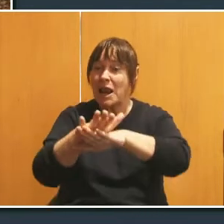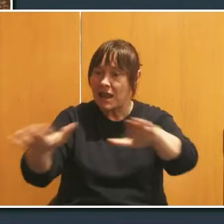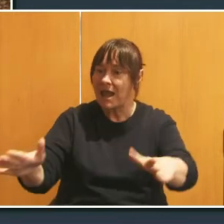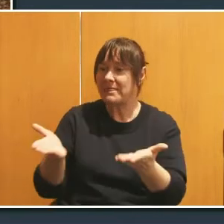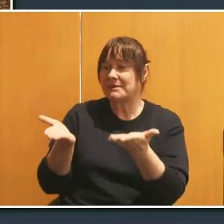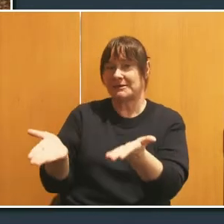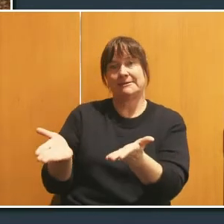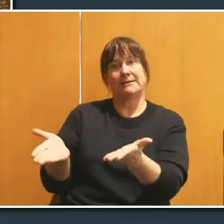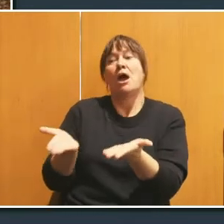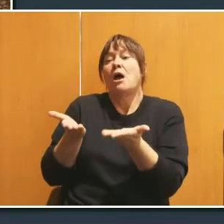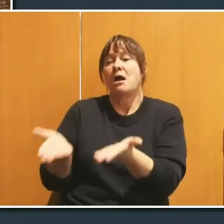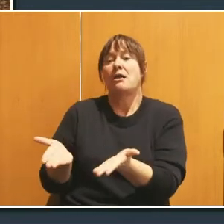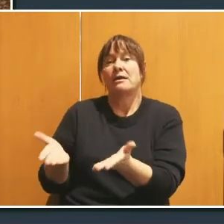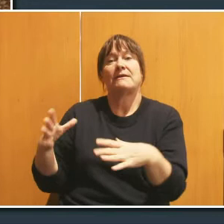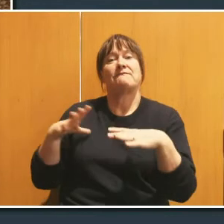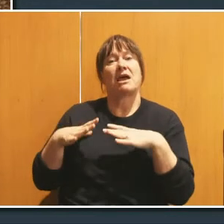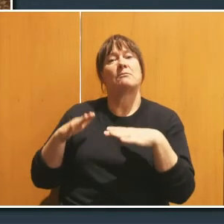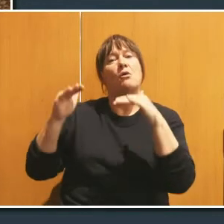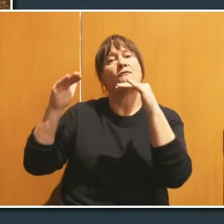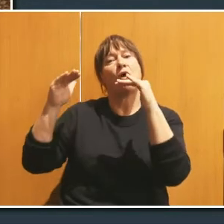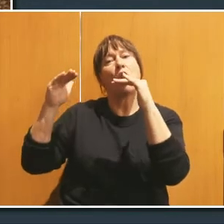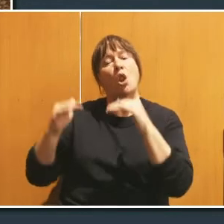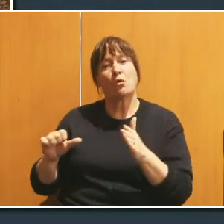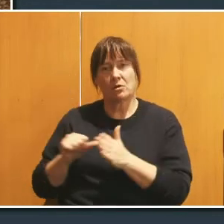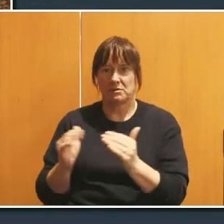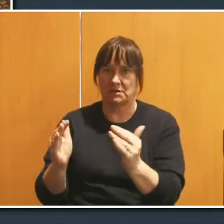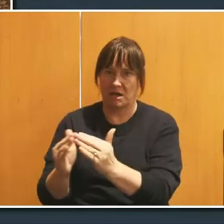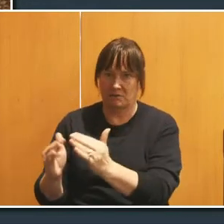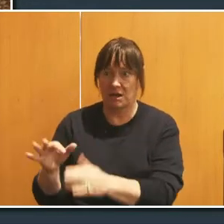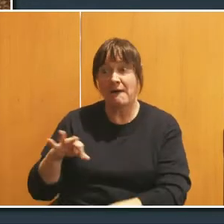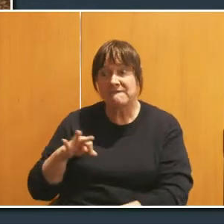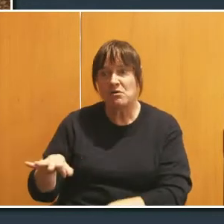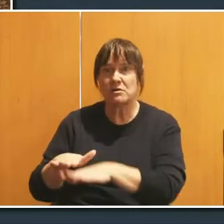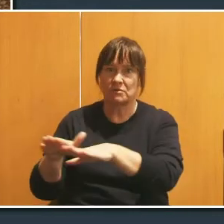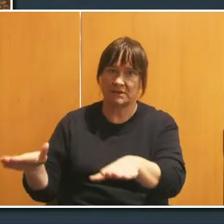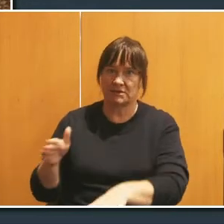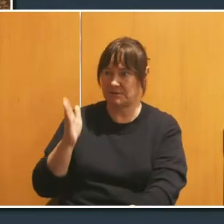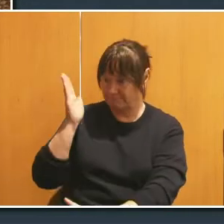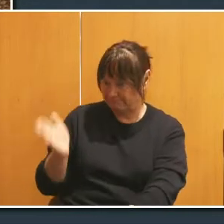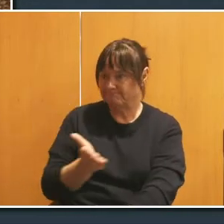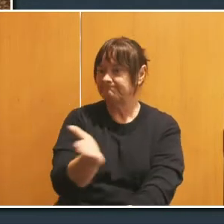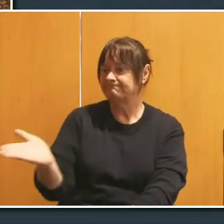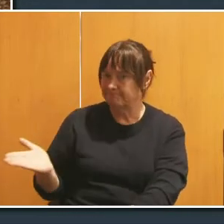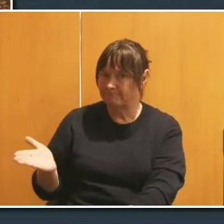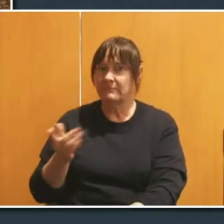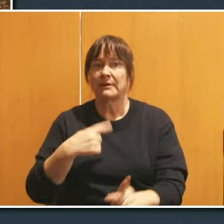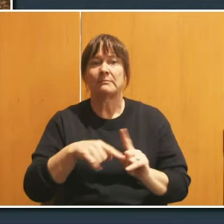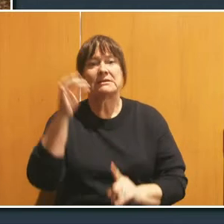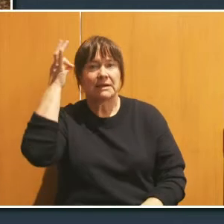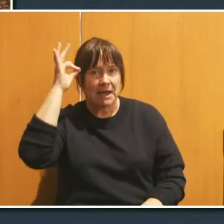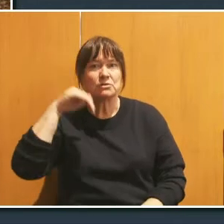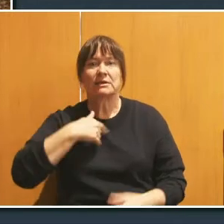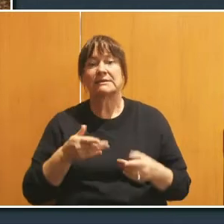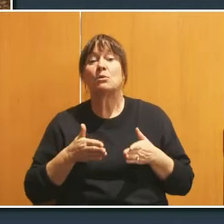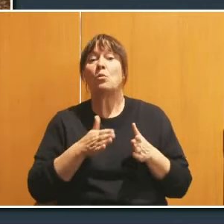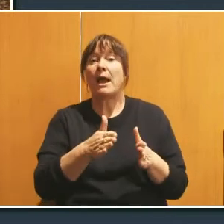made available for low-cost housing, affordable sections are designated, and you come up with a mechanism where